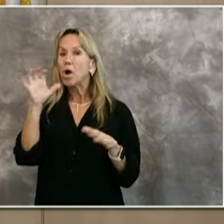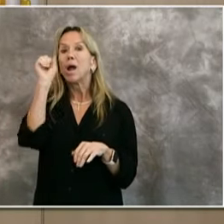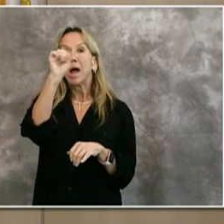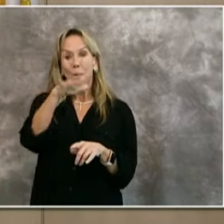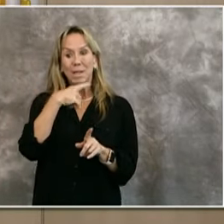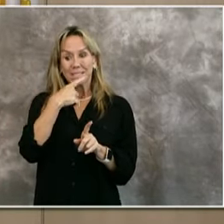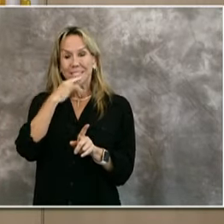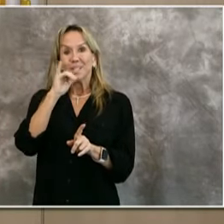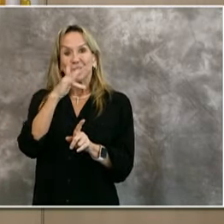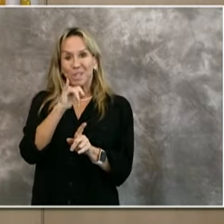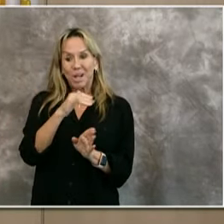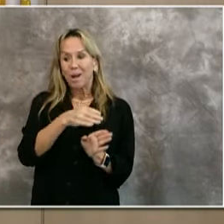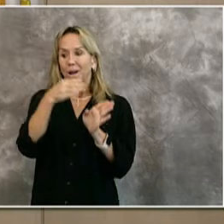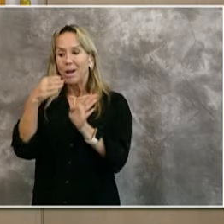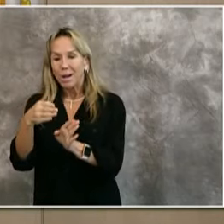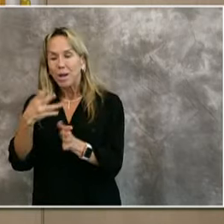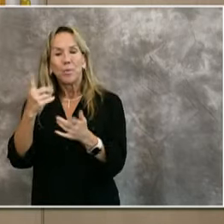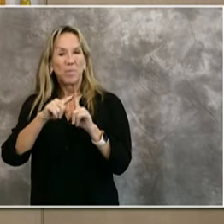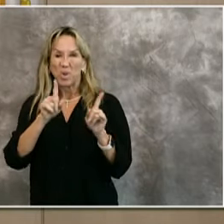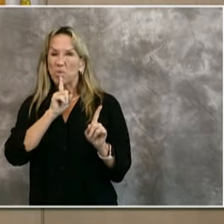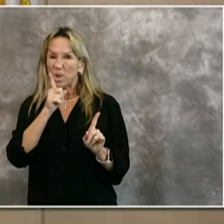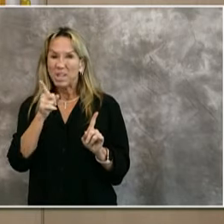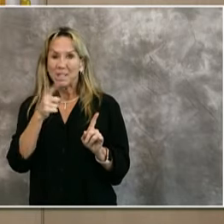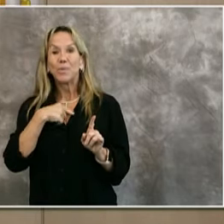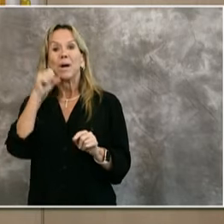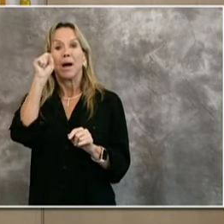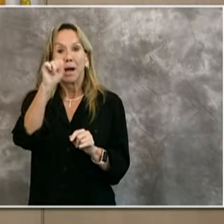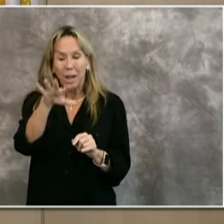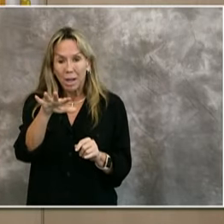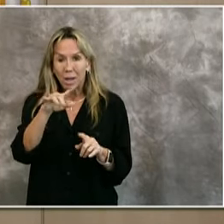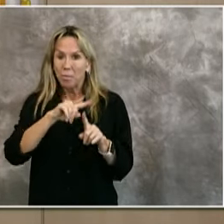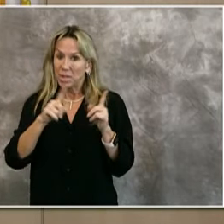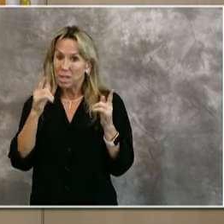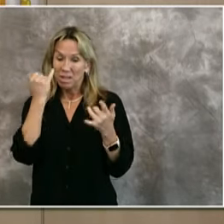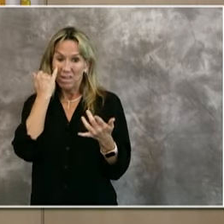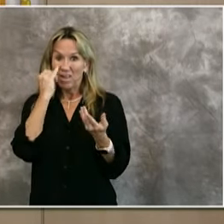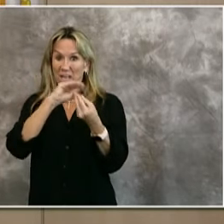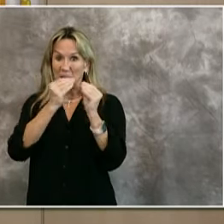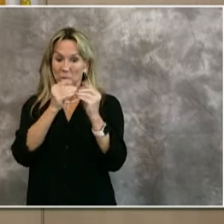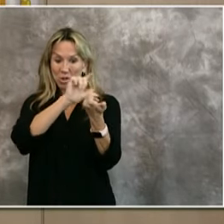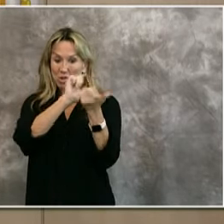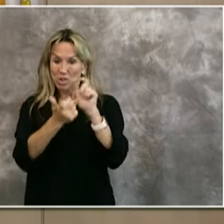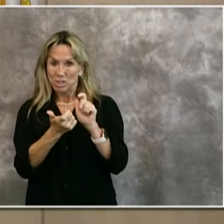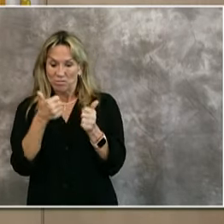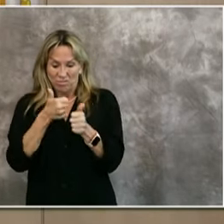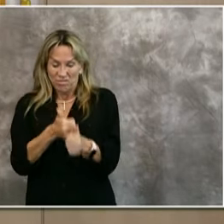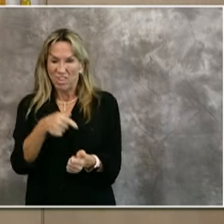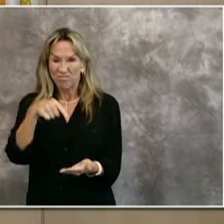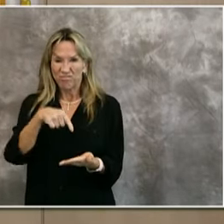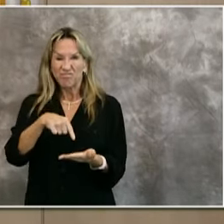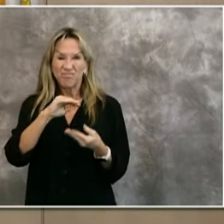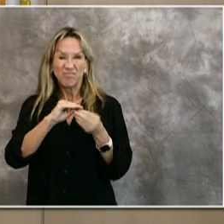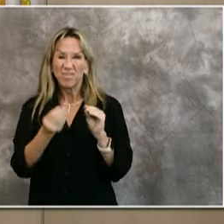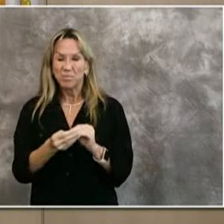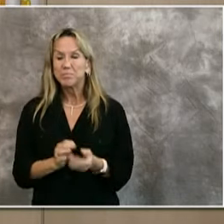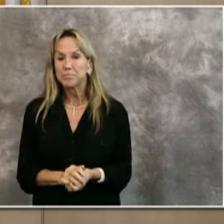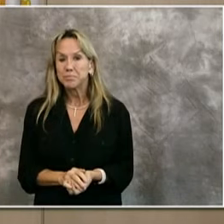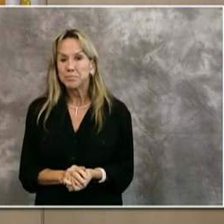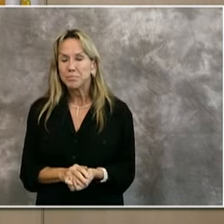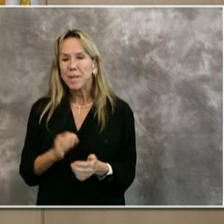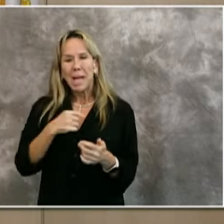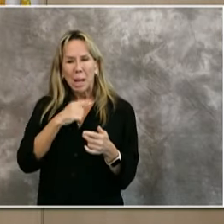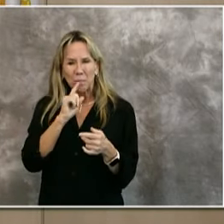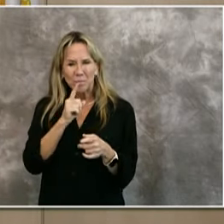but again, it depends on what our numbers and our stats look like at that time. And I'm sure I missed one